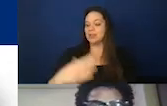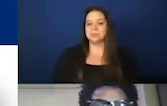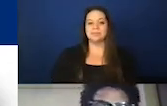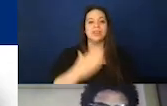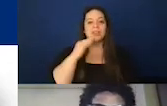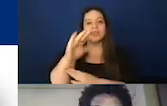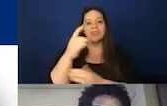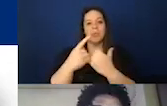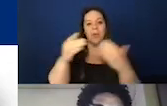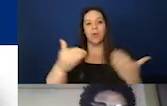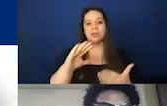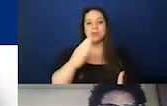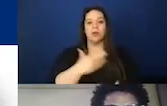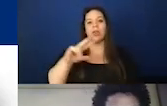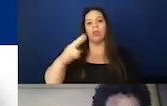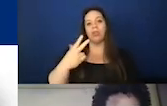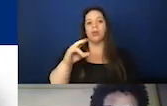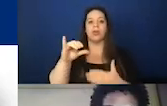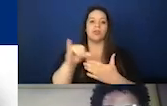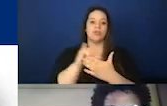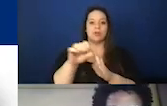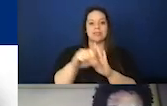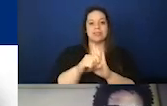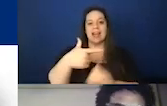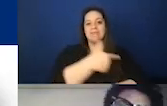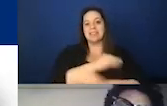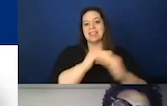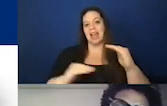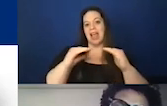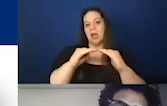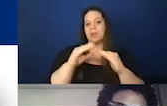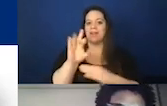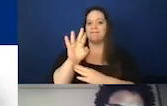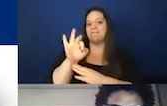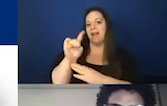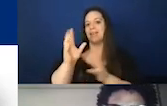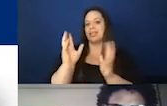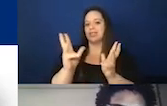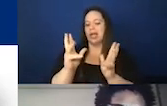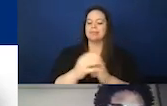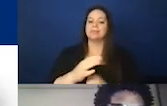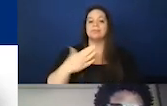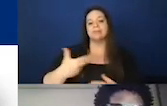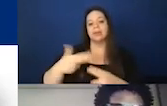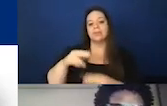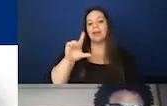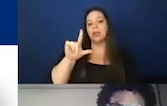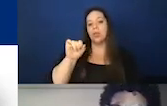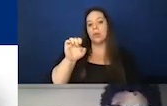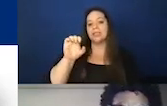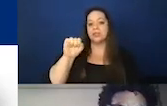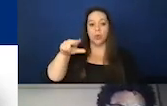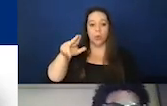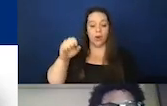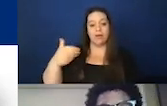Good evening, everyone, and welcome to our third New York State Vaccine Equity Fireside Chat. My name is Louise Square, and I am